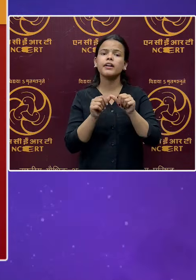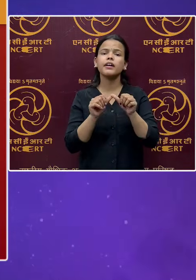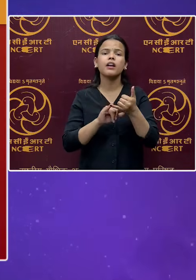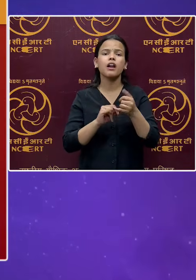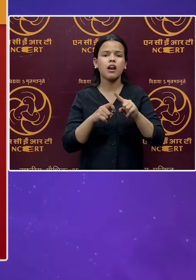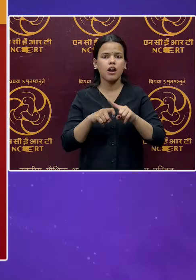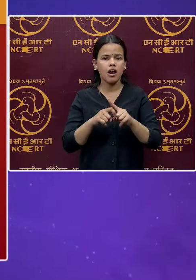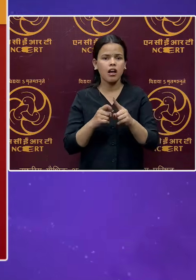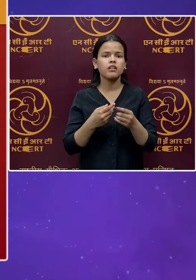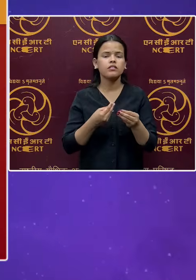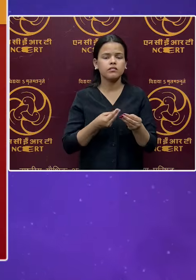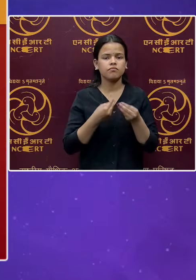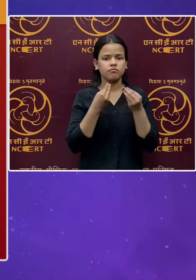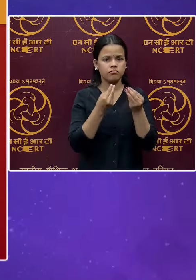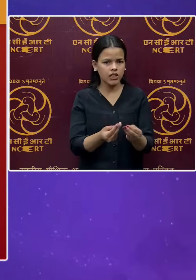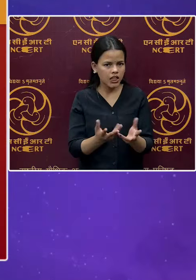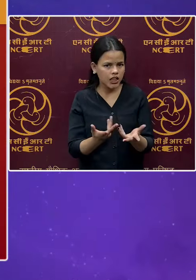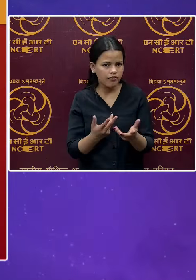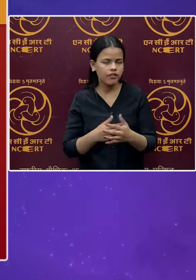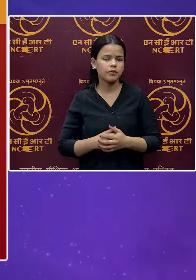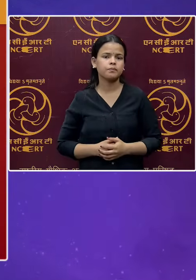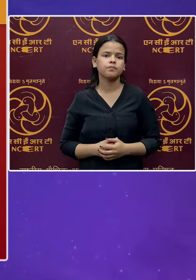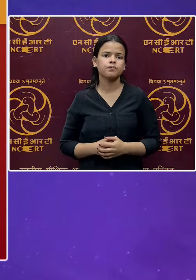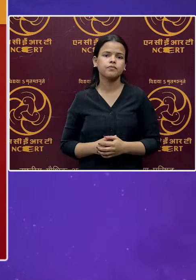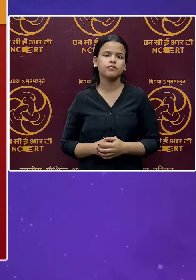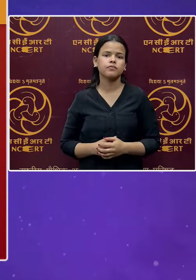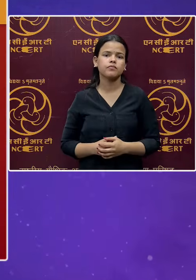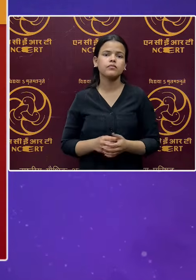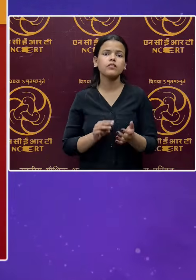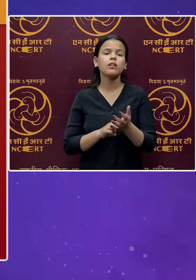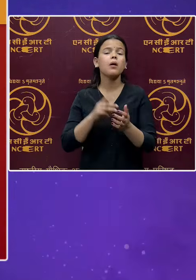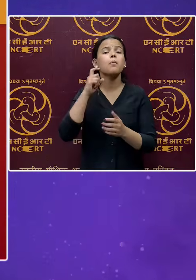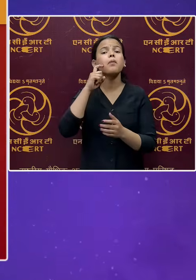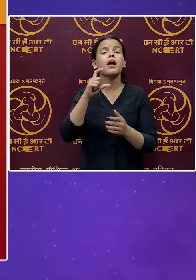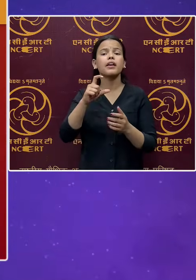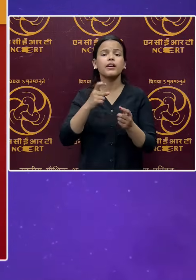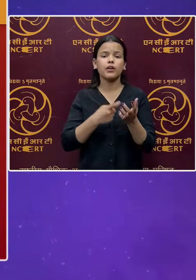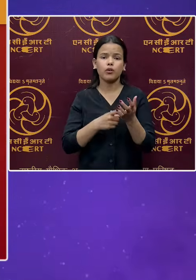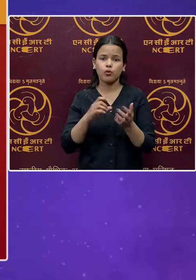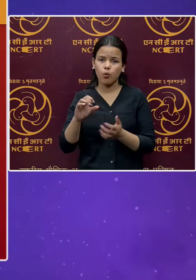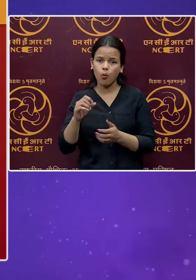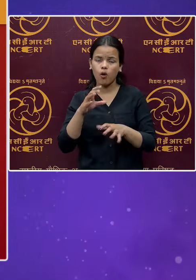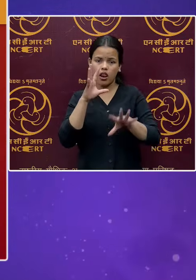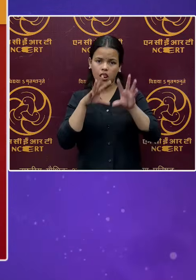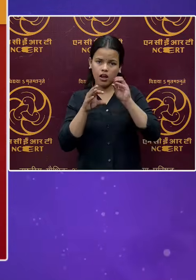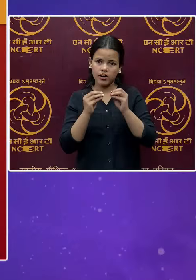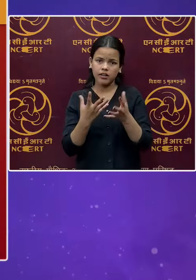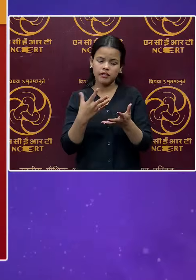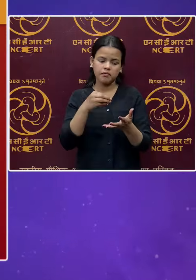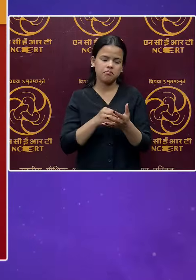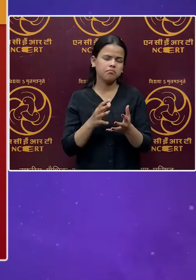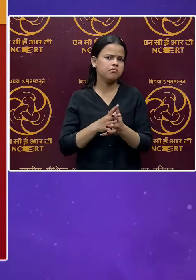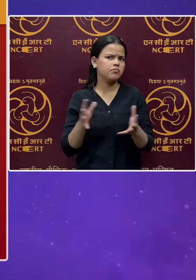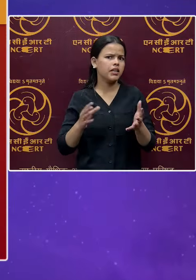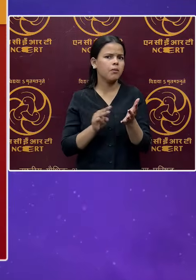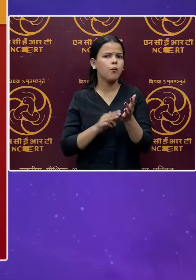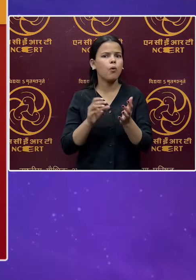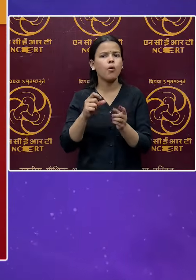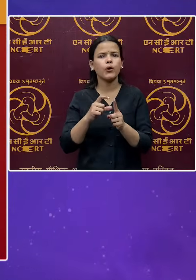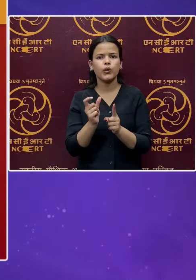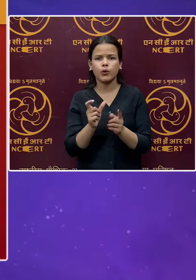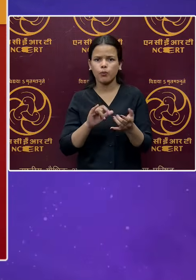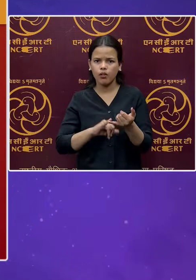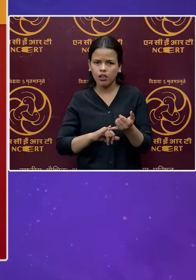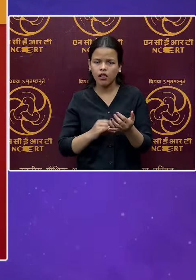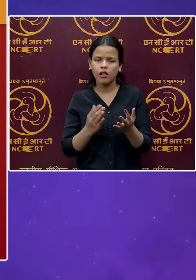From there, and those micro learning integrated with the bigger module will at the end provide